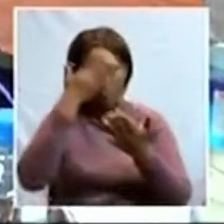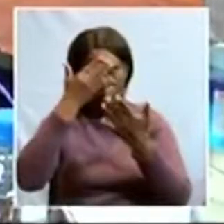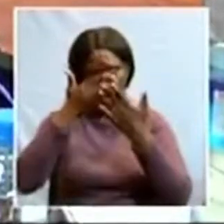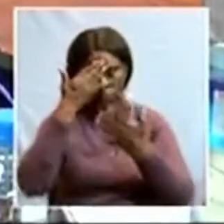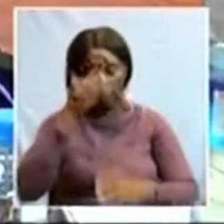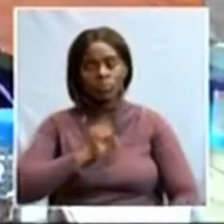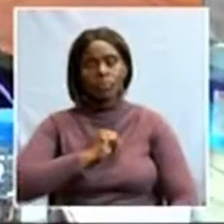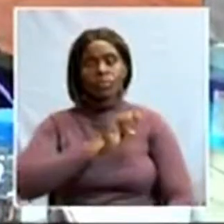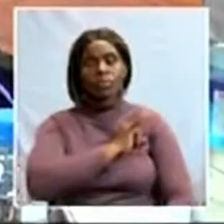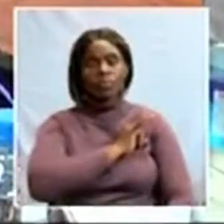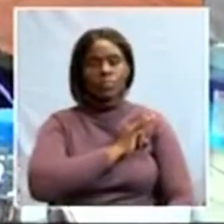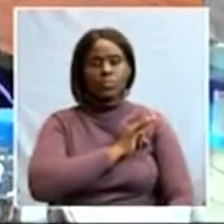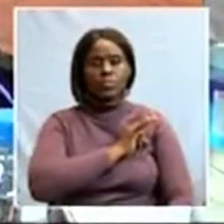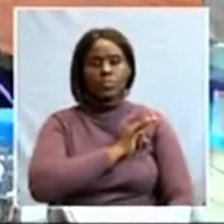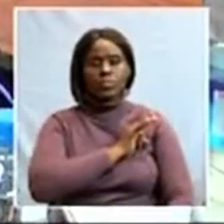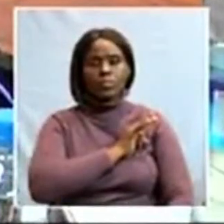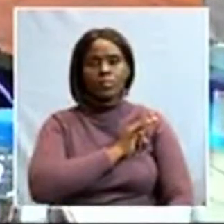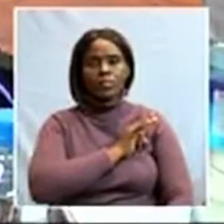staff.